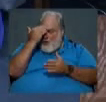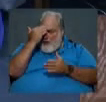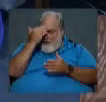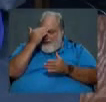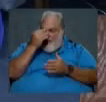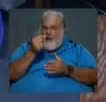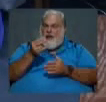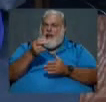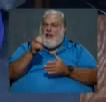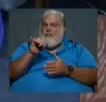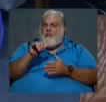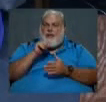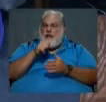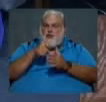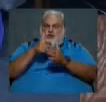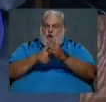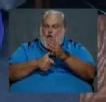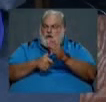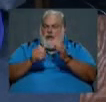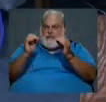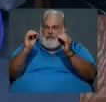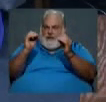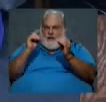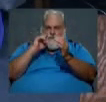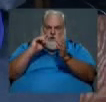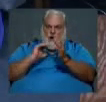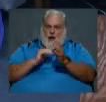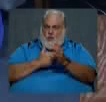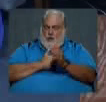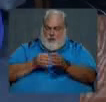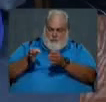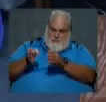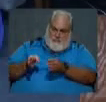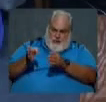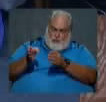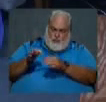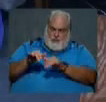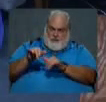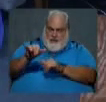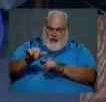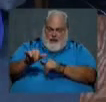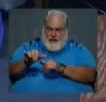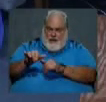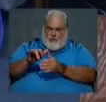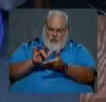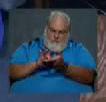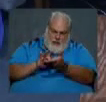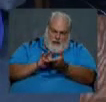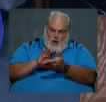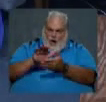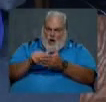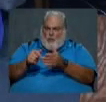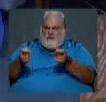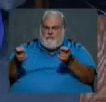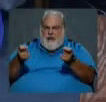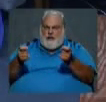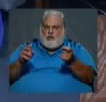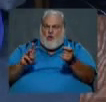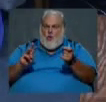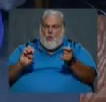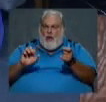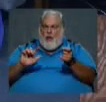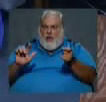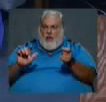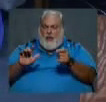dime for this young man to stay there. All of his needs, he was on medication, all that was managed well. He was